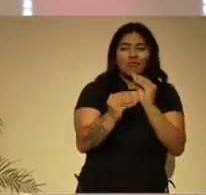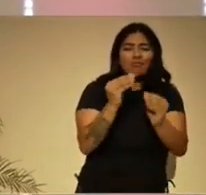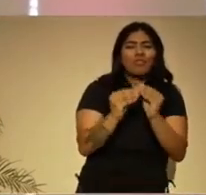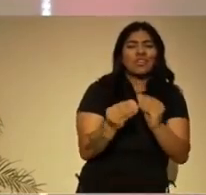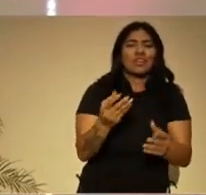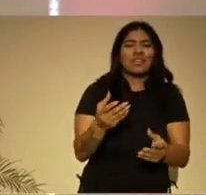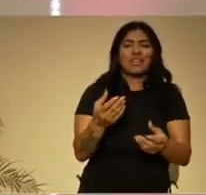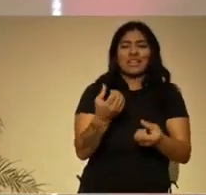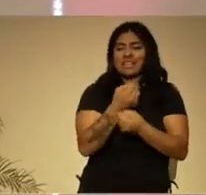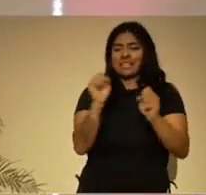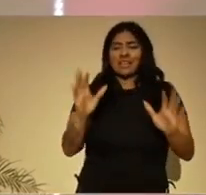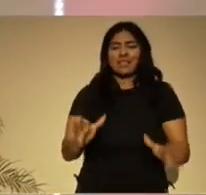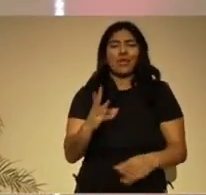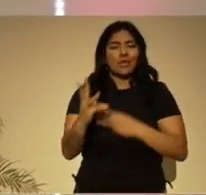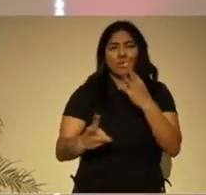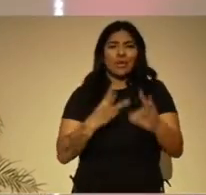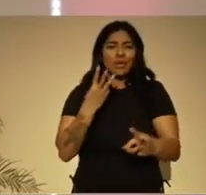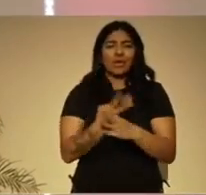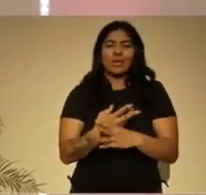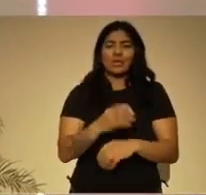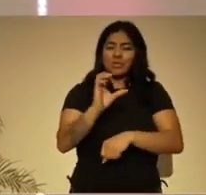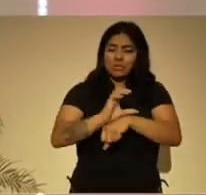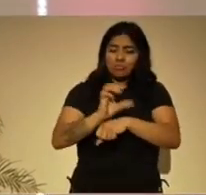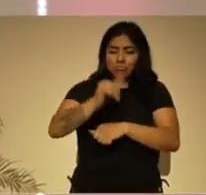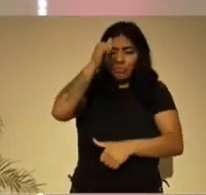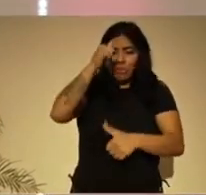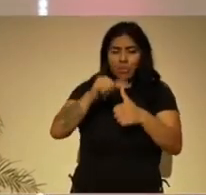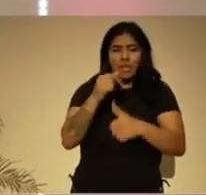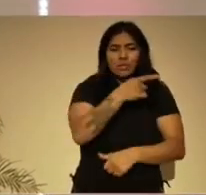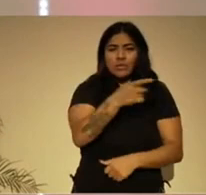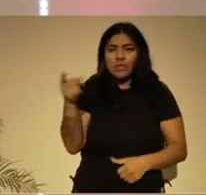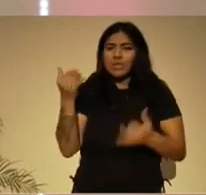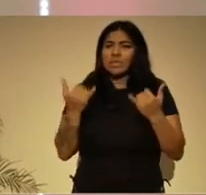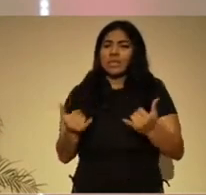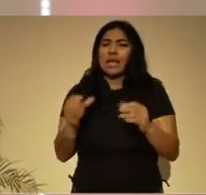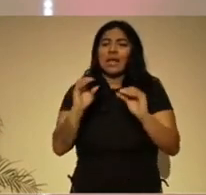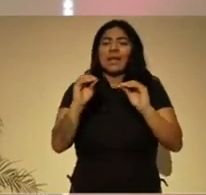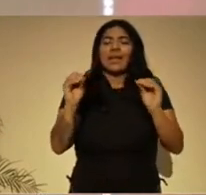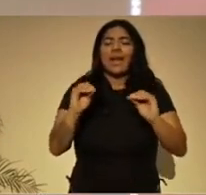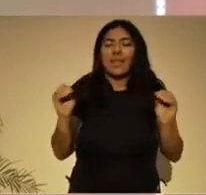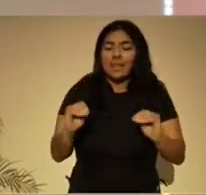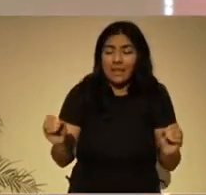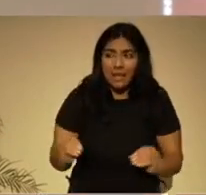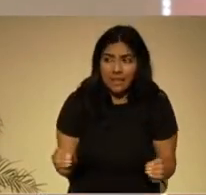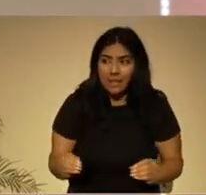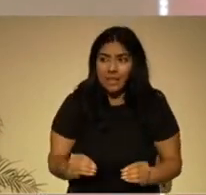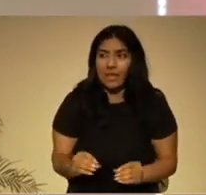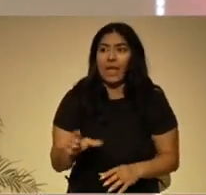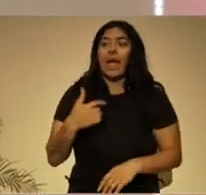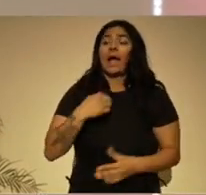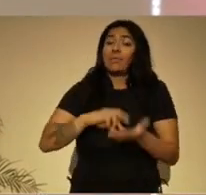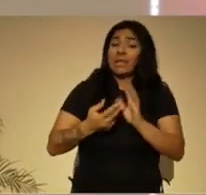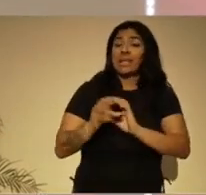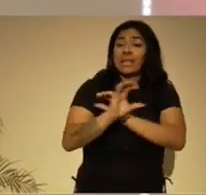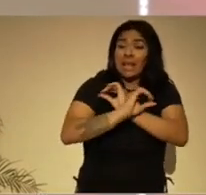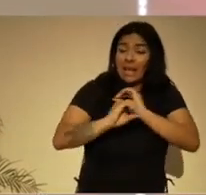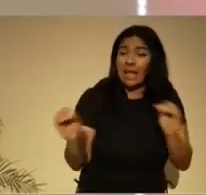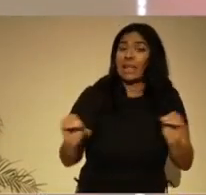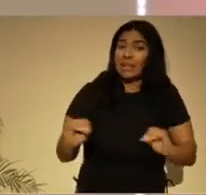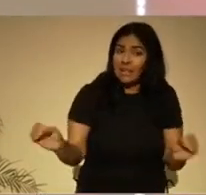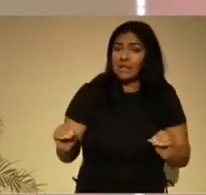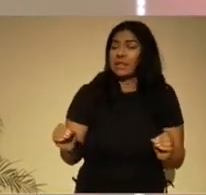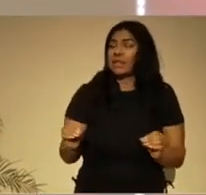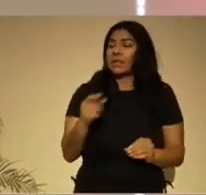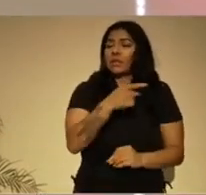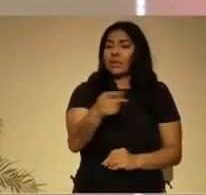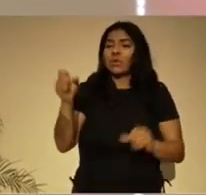the world. Church, let me remind you today that there is nothing, nothing, nothing, and I mean nothing,